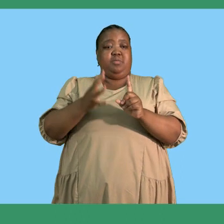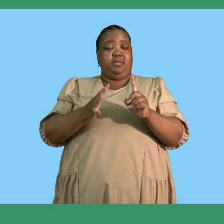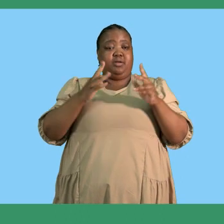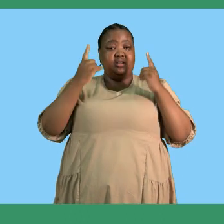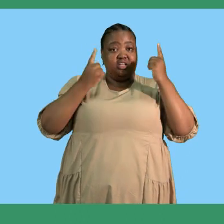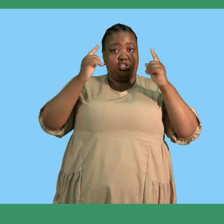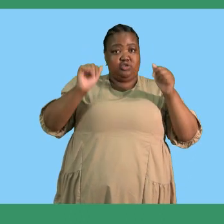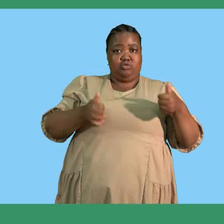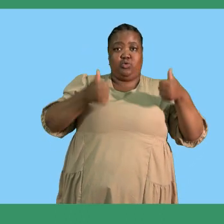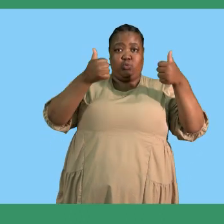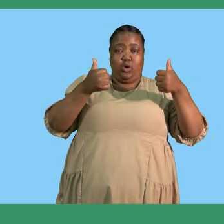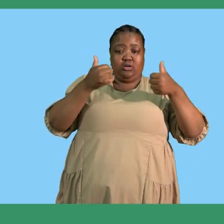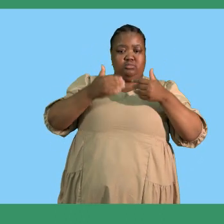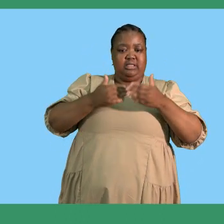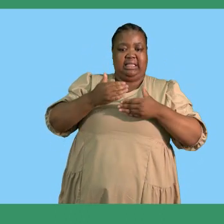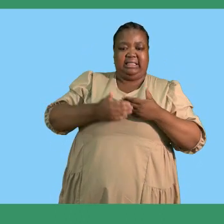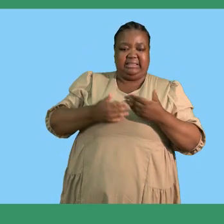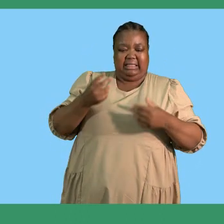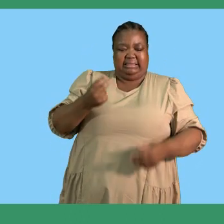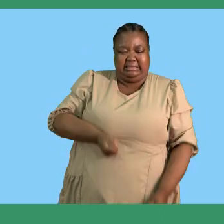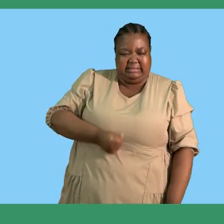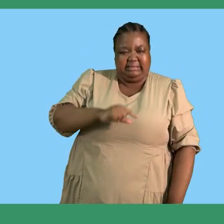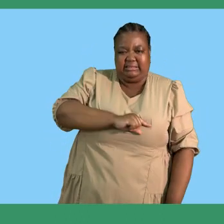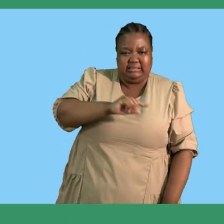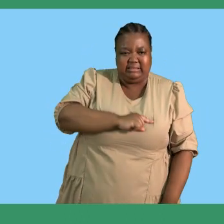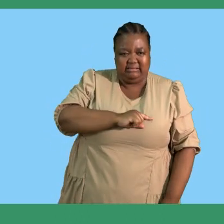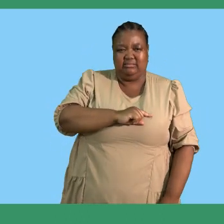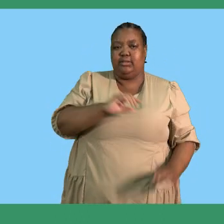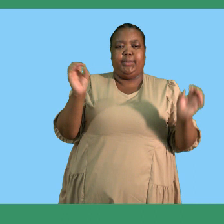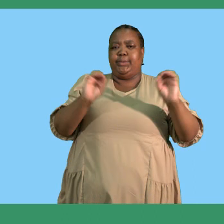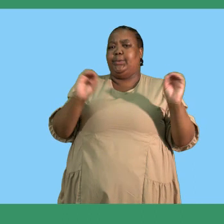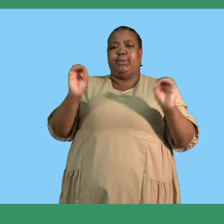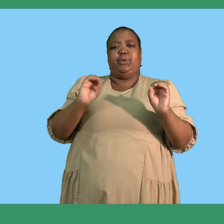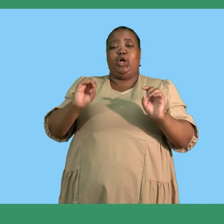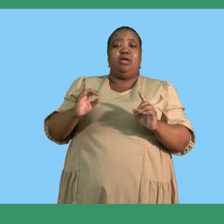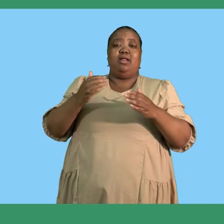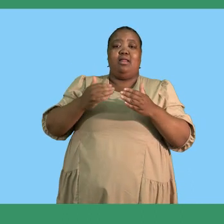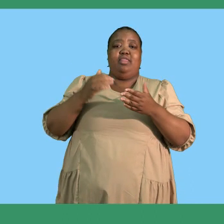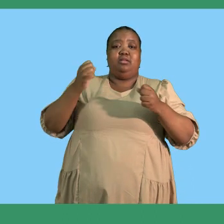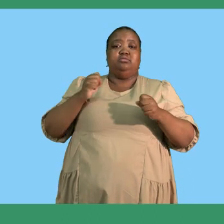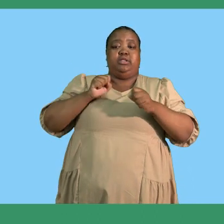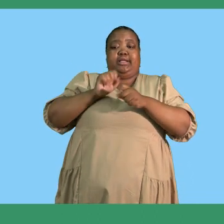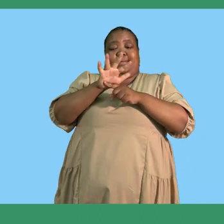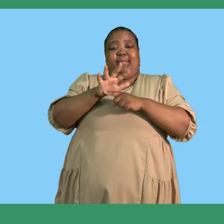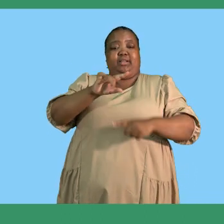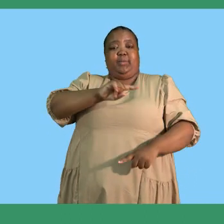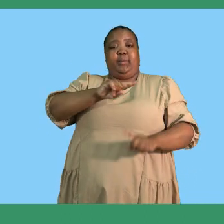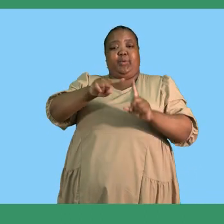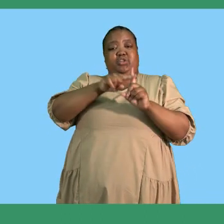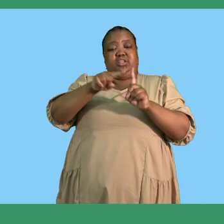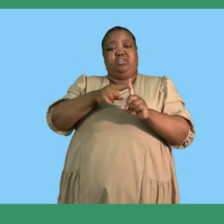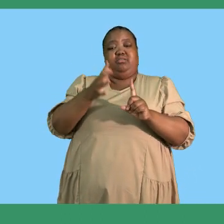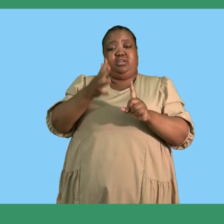a regret, and it was going to give you a positive impact. But now, since it's a bad